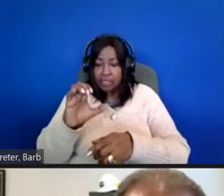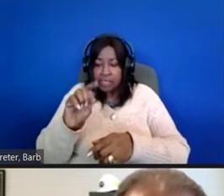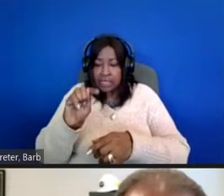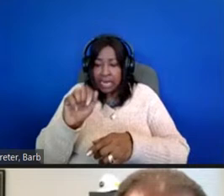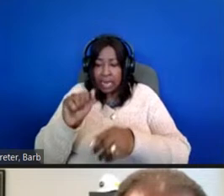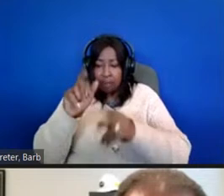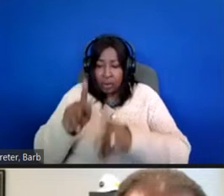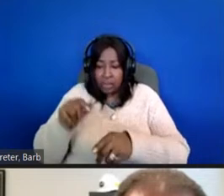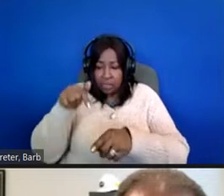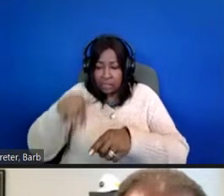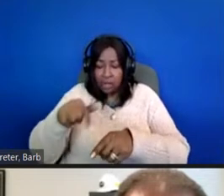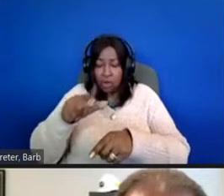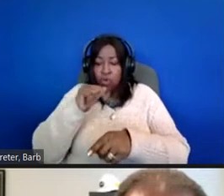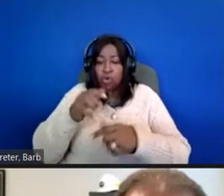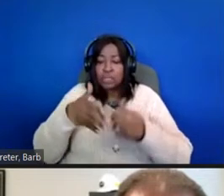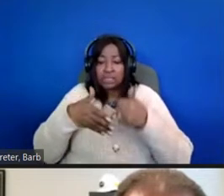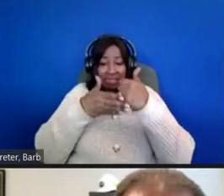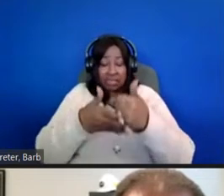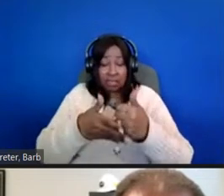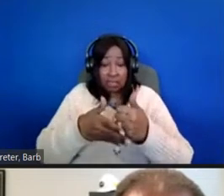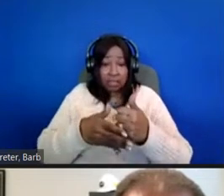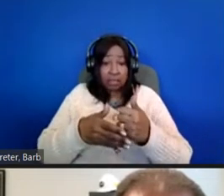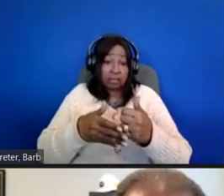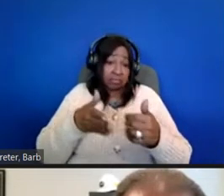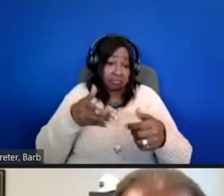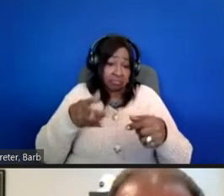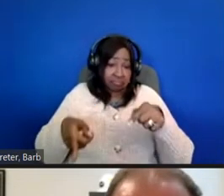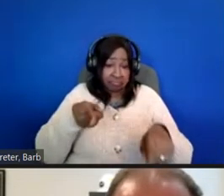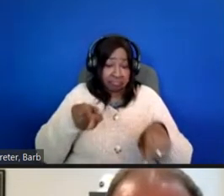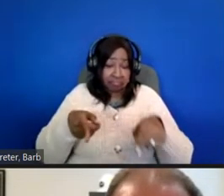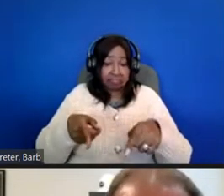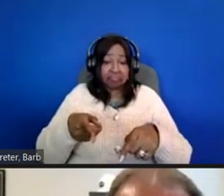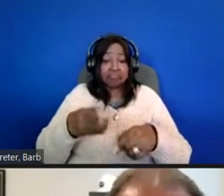can adjust both. Right.